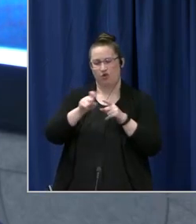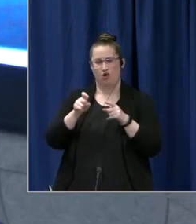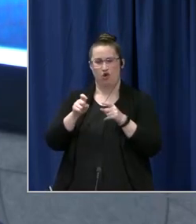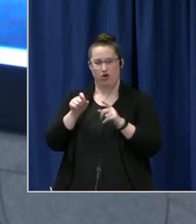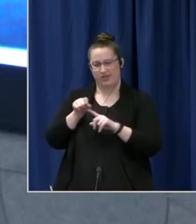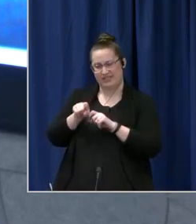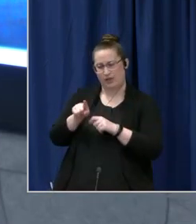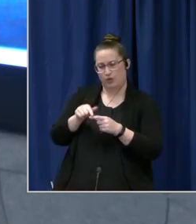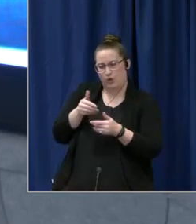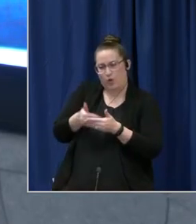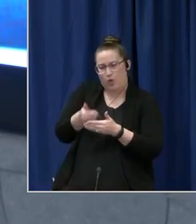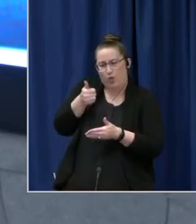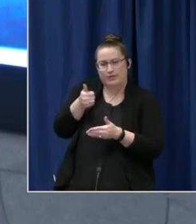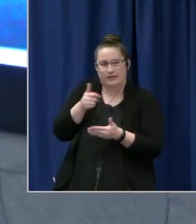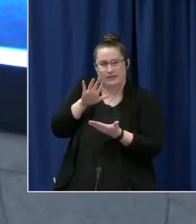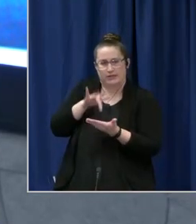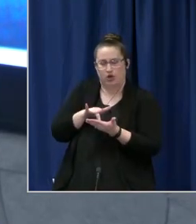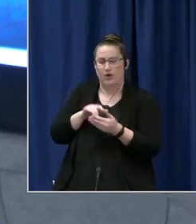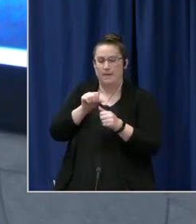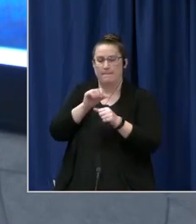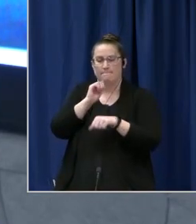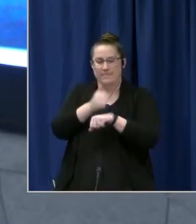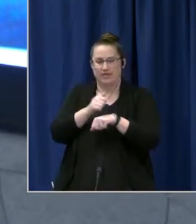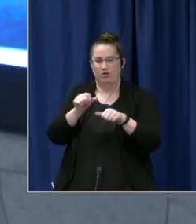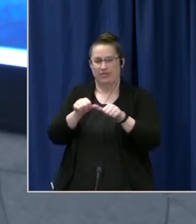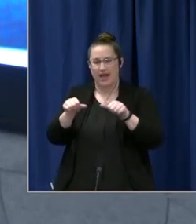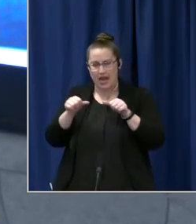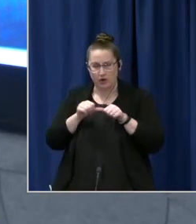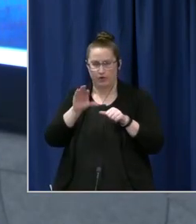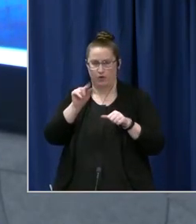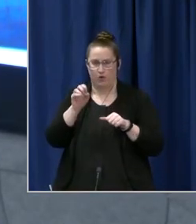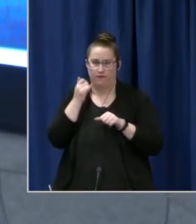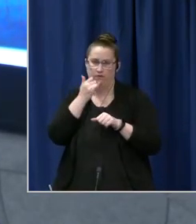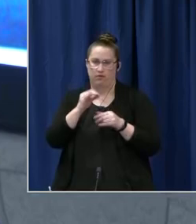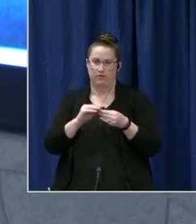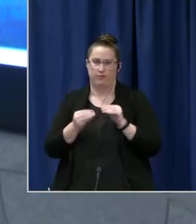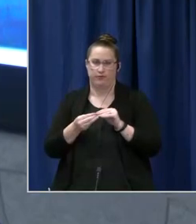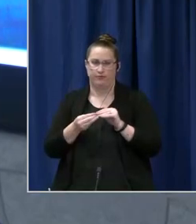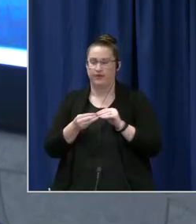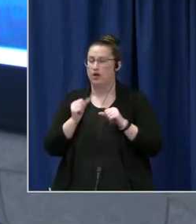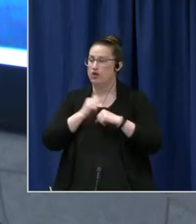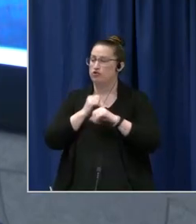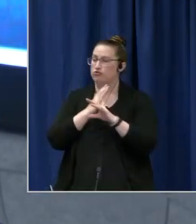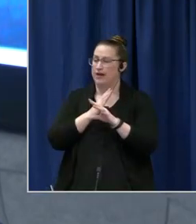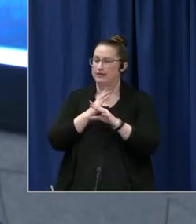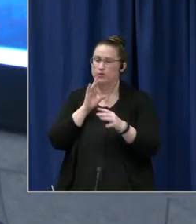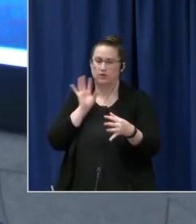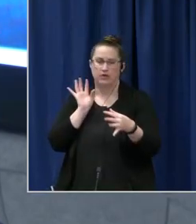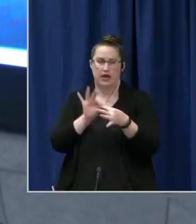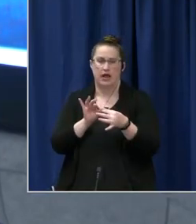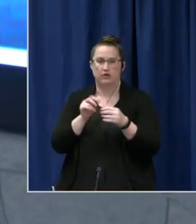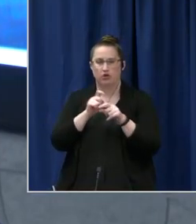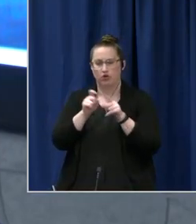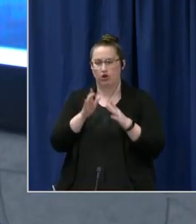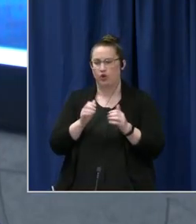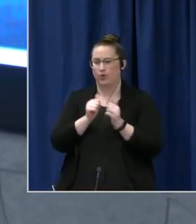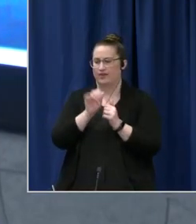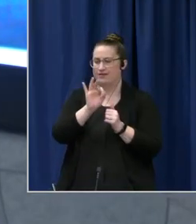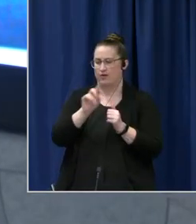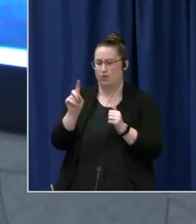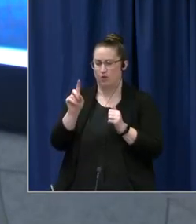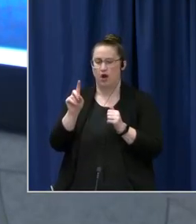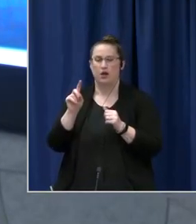center based on the area code of the calling number, and the crisis centers can connect a caller with a 911 call center